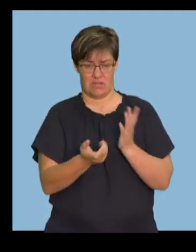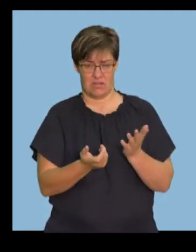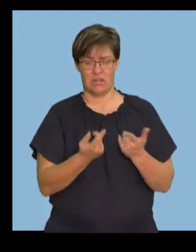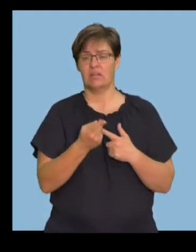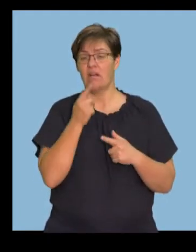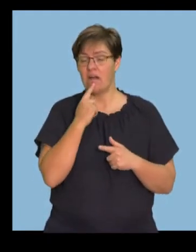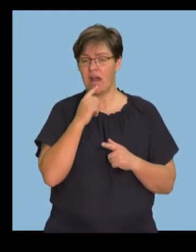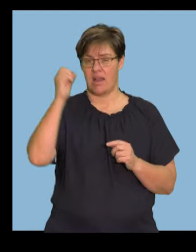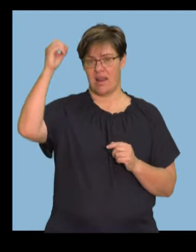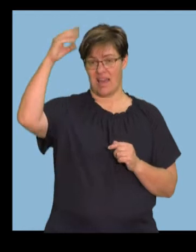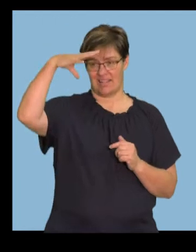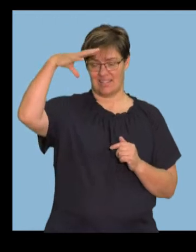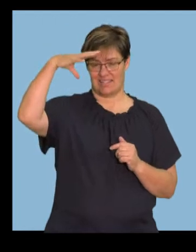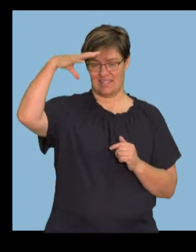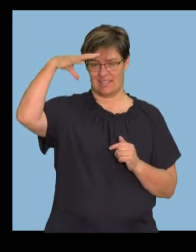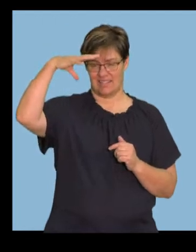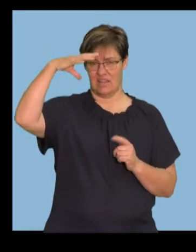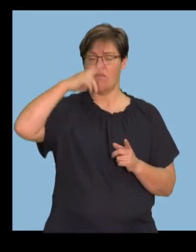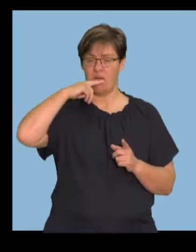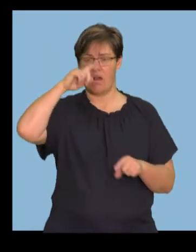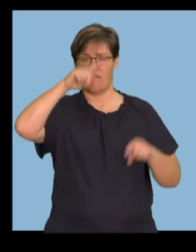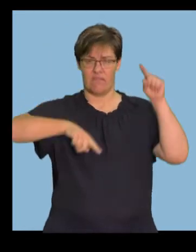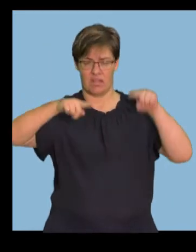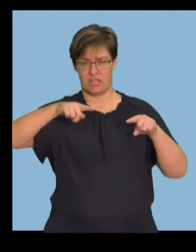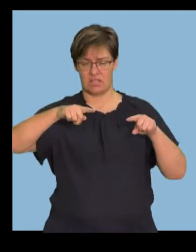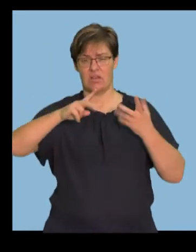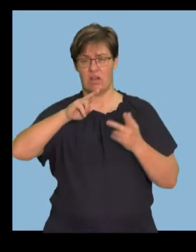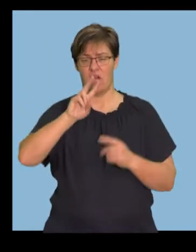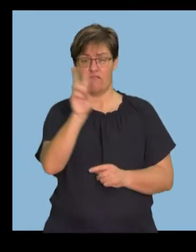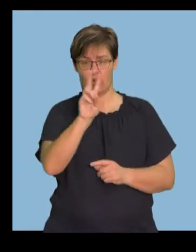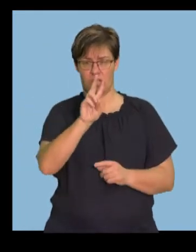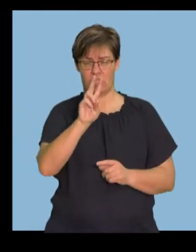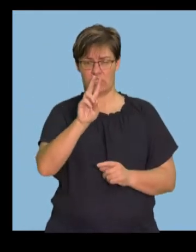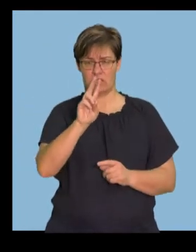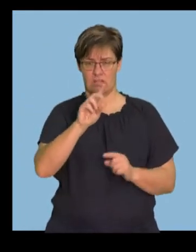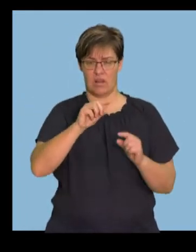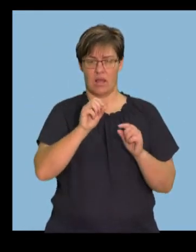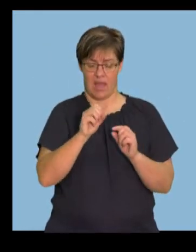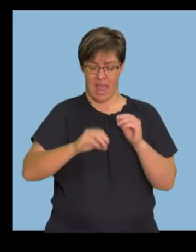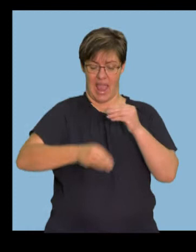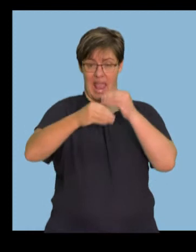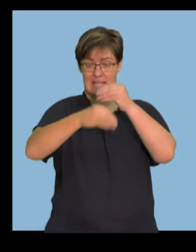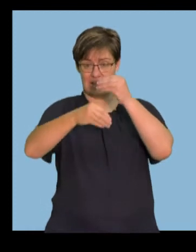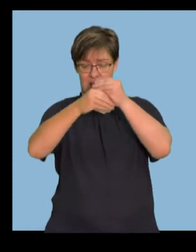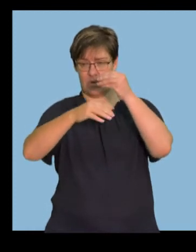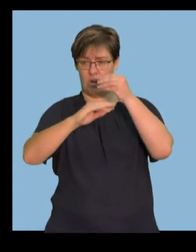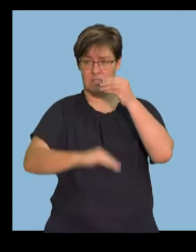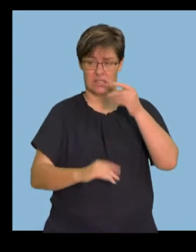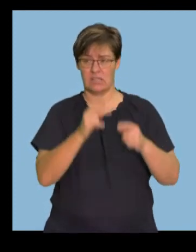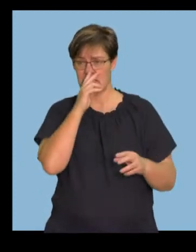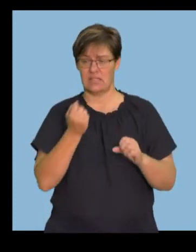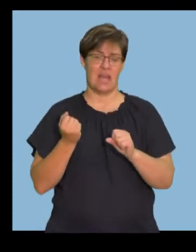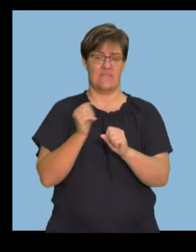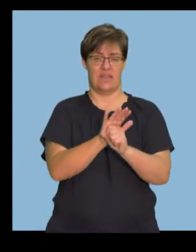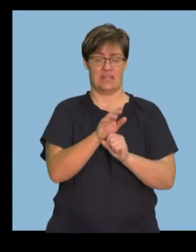have a light bulb, and then we're going to vary the voltage from the source, which is the battery, and see how it affects the